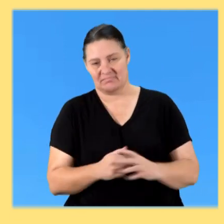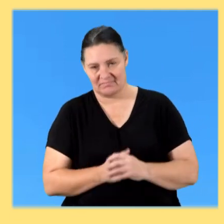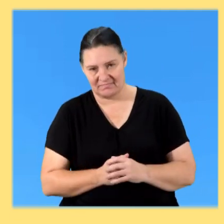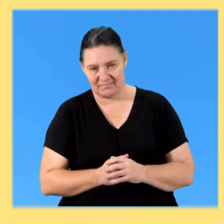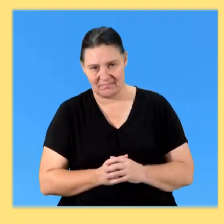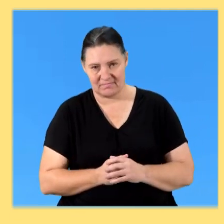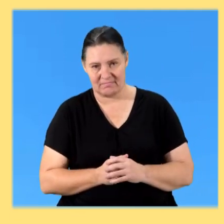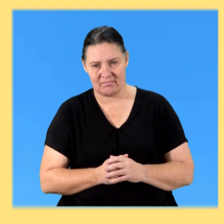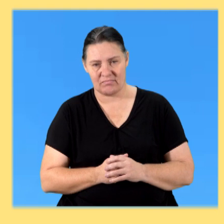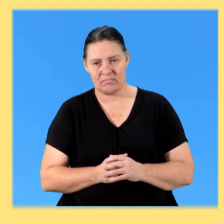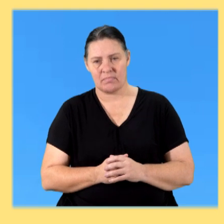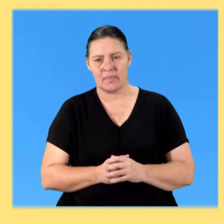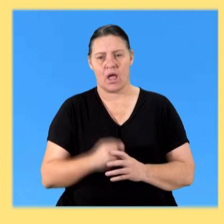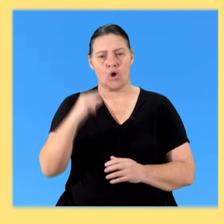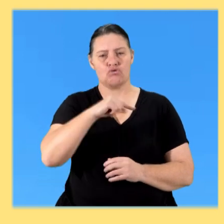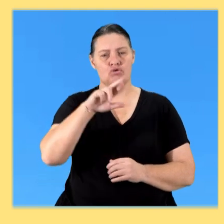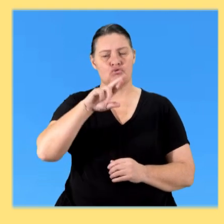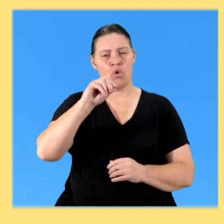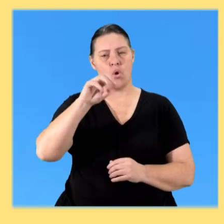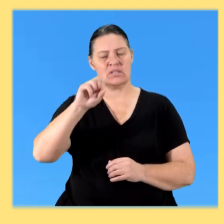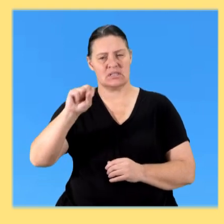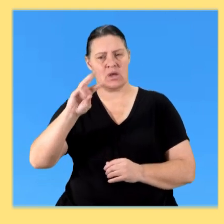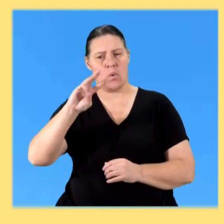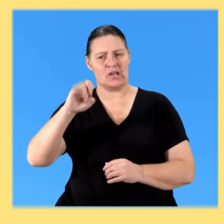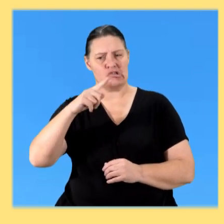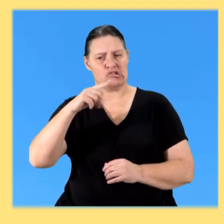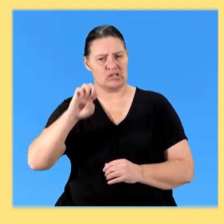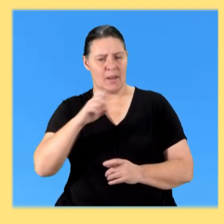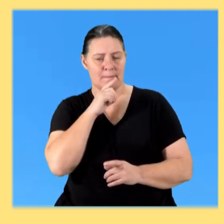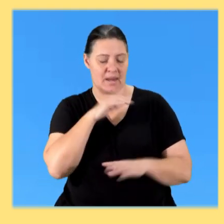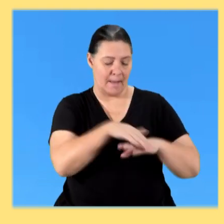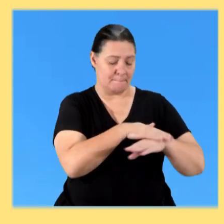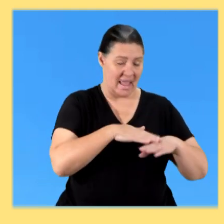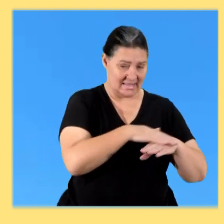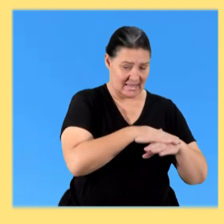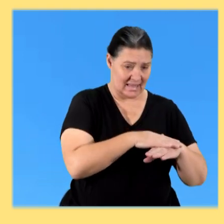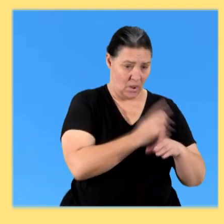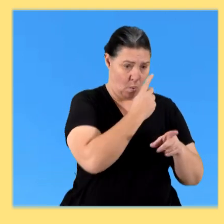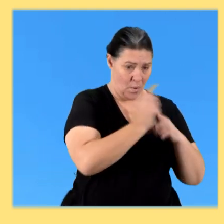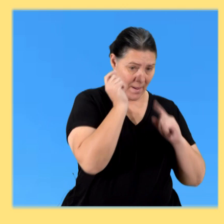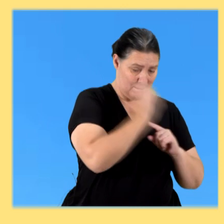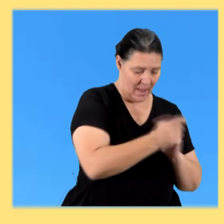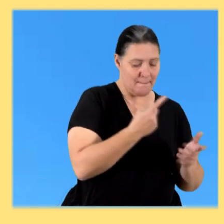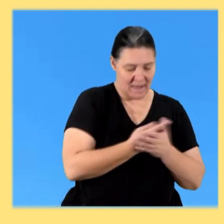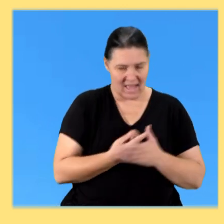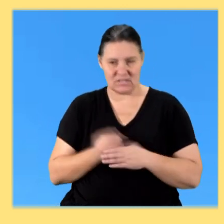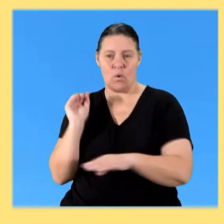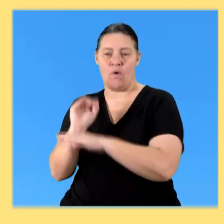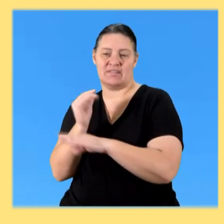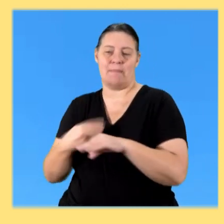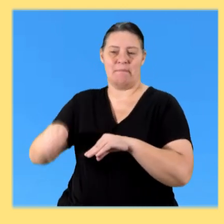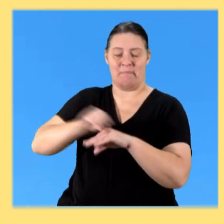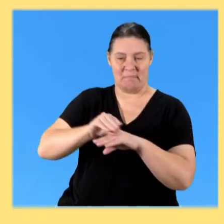properly. What is gross wage? This is basic wage plus overtime.